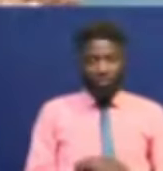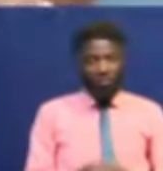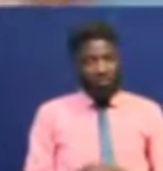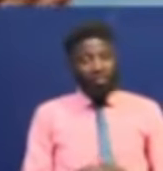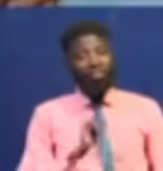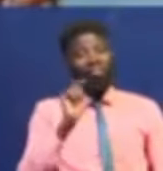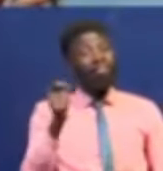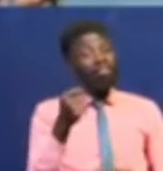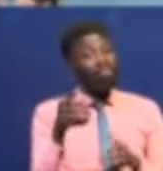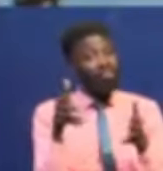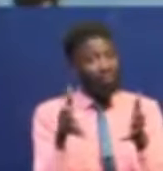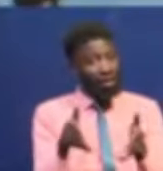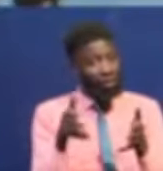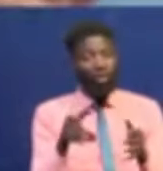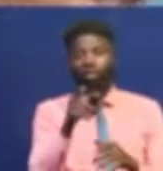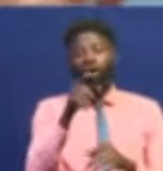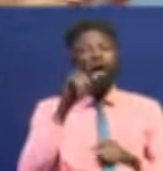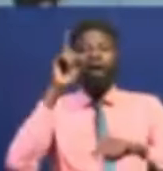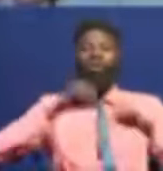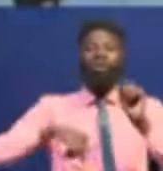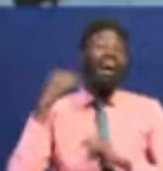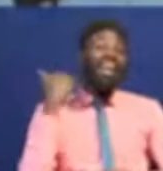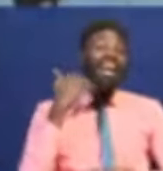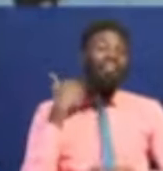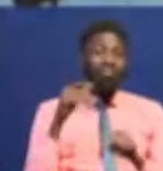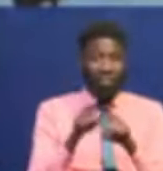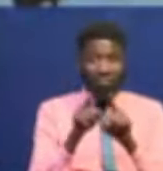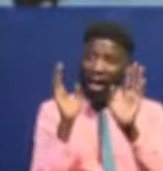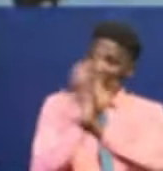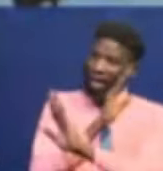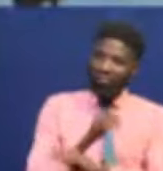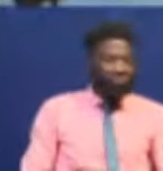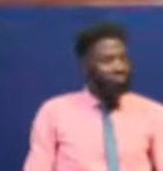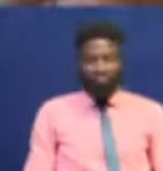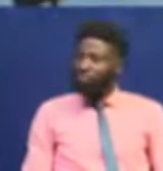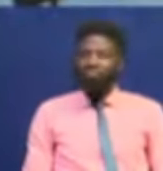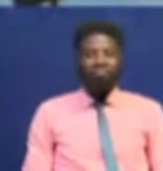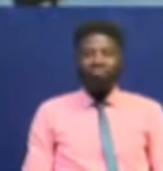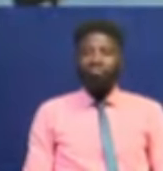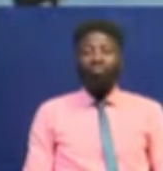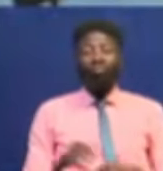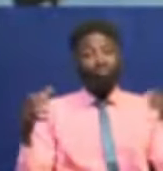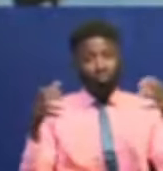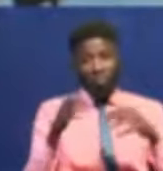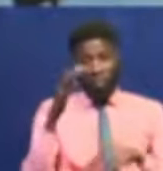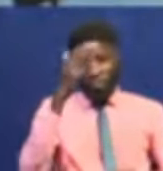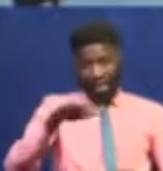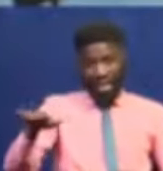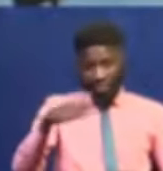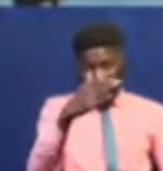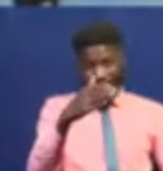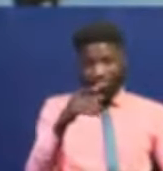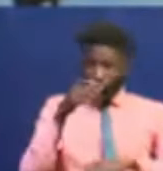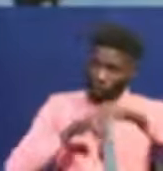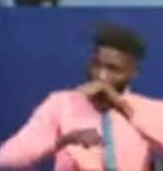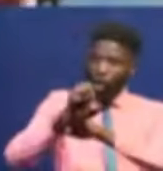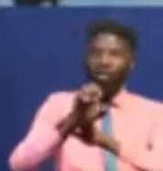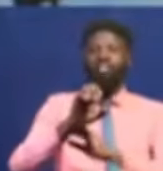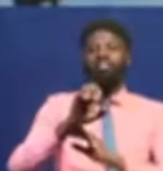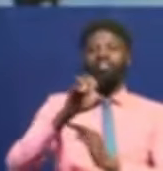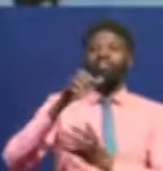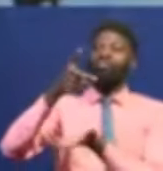in Kenya nowadays, you cannot commit crime and get away with it. Those who attacked Parliament are on CCTV.